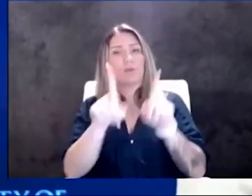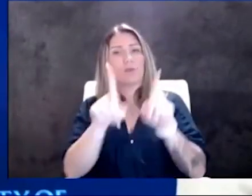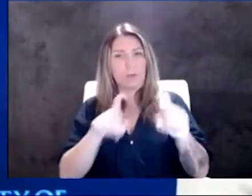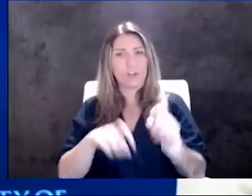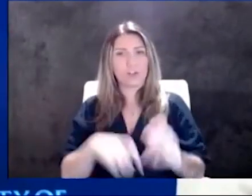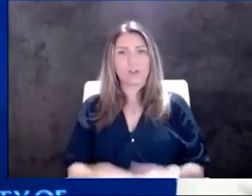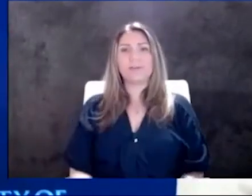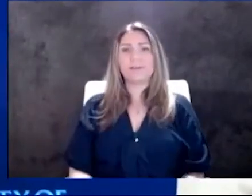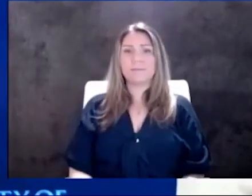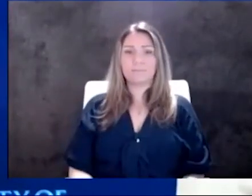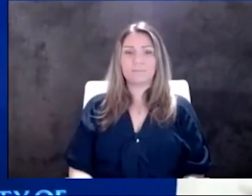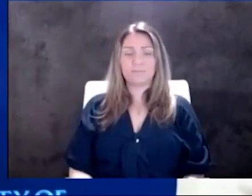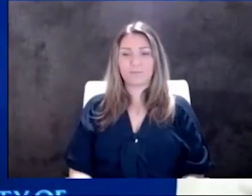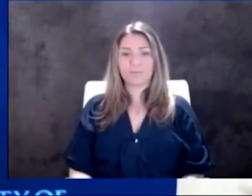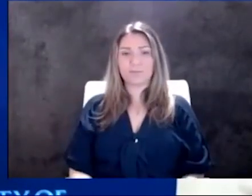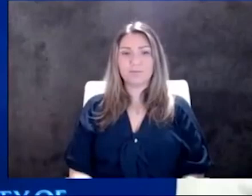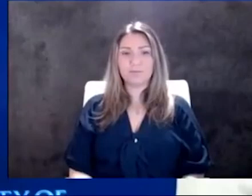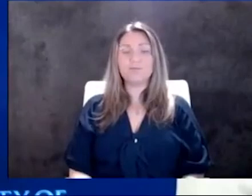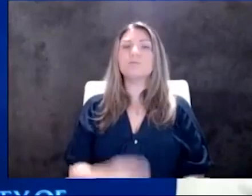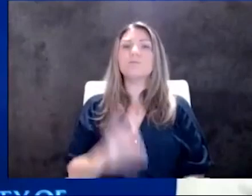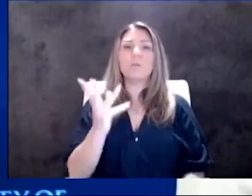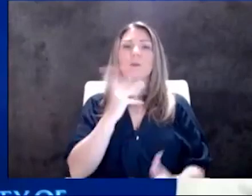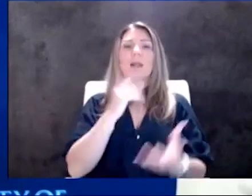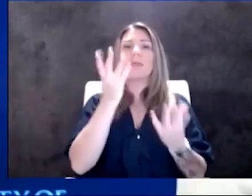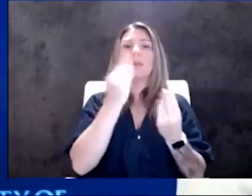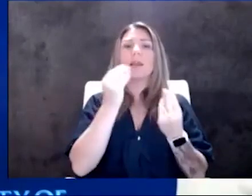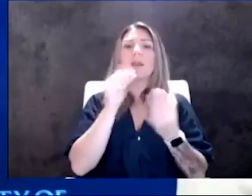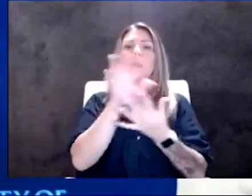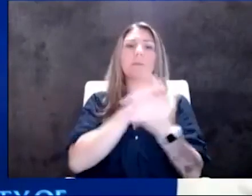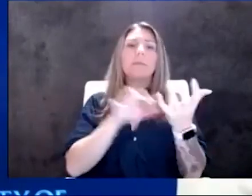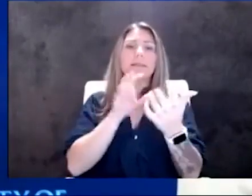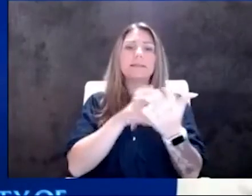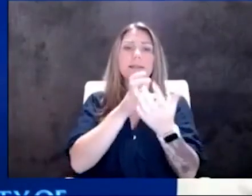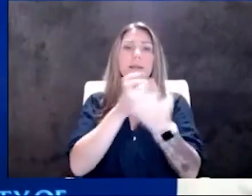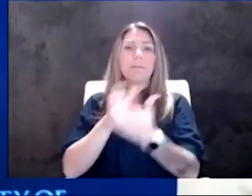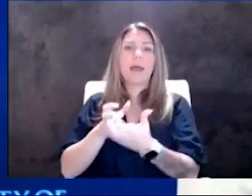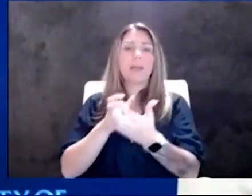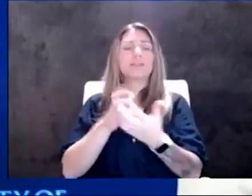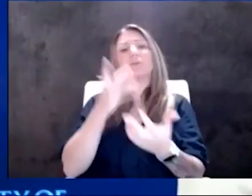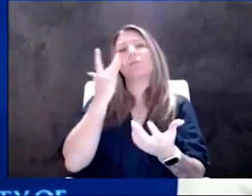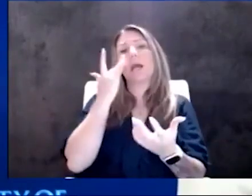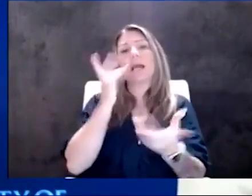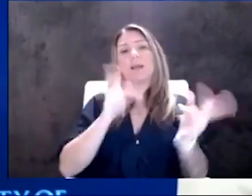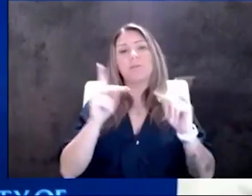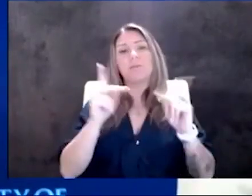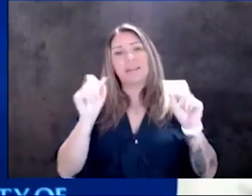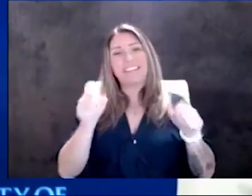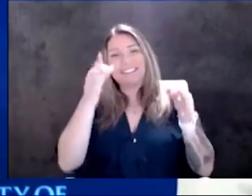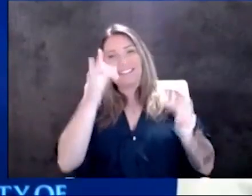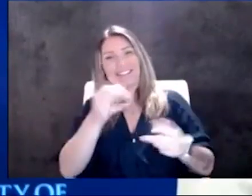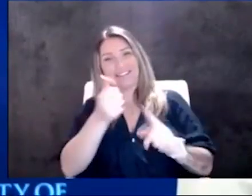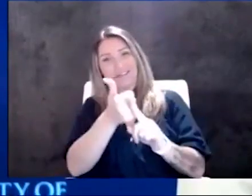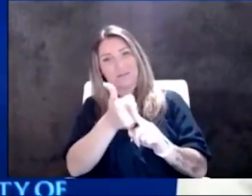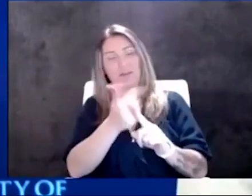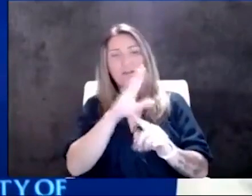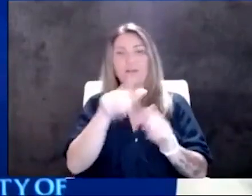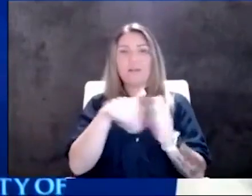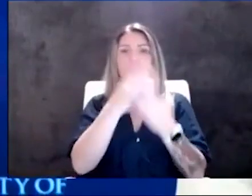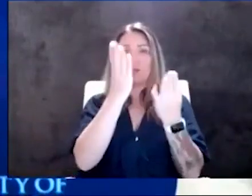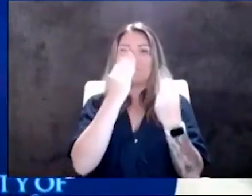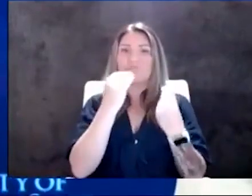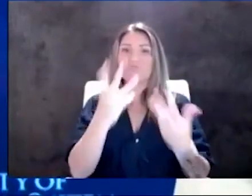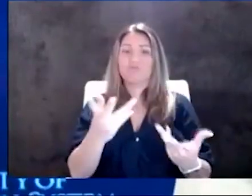here's what I think. They're doing mix and matching because they're letting people make a choice because all the data is good and they want to get as many people vaccinated as they